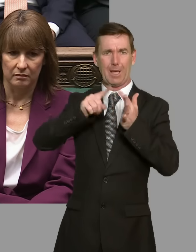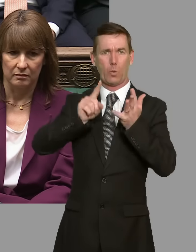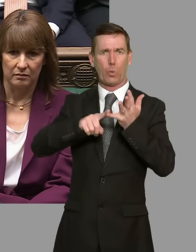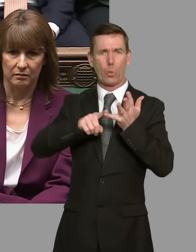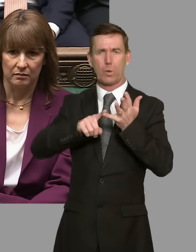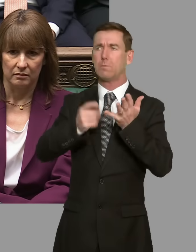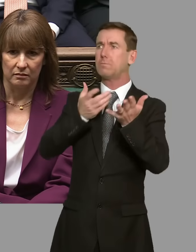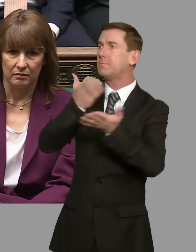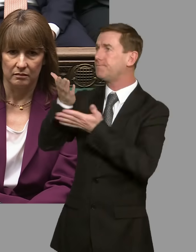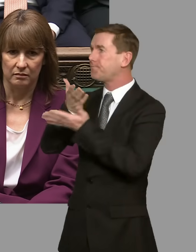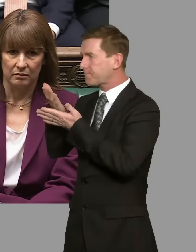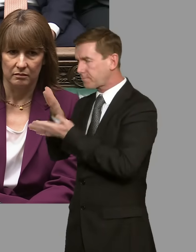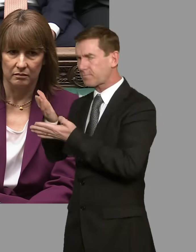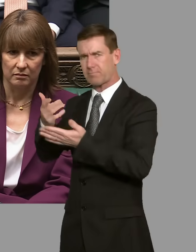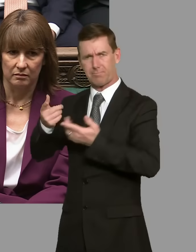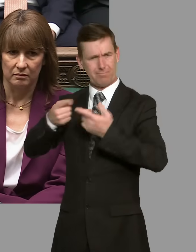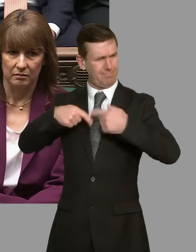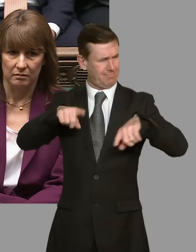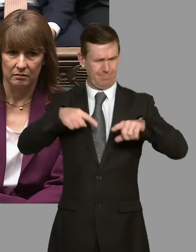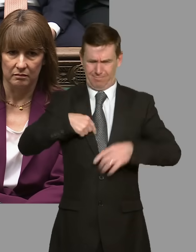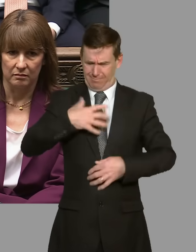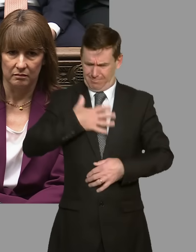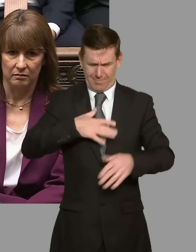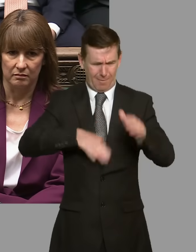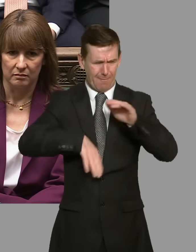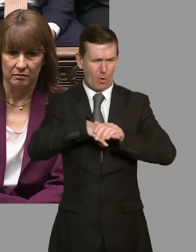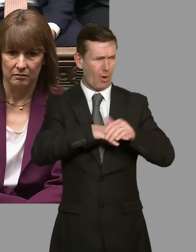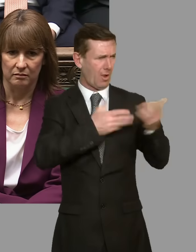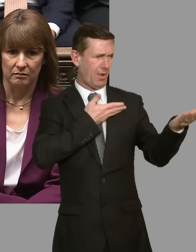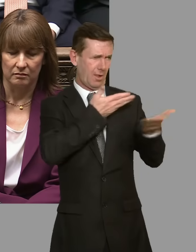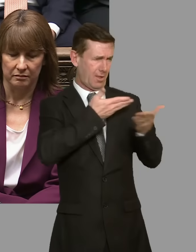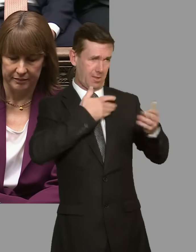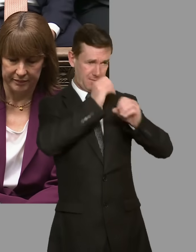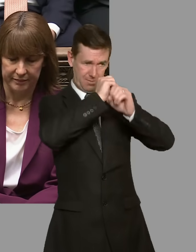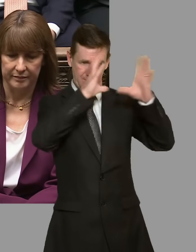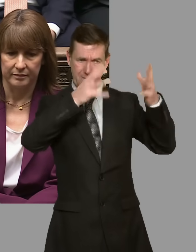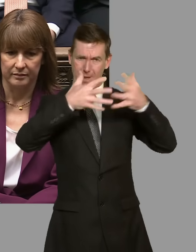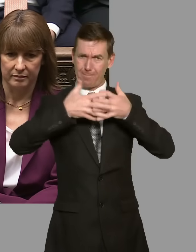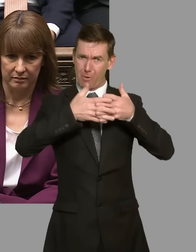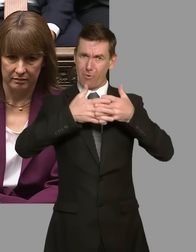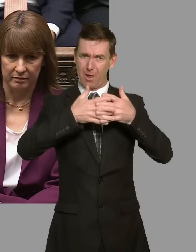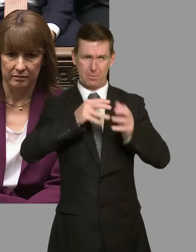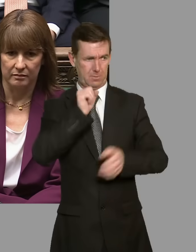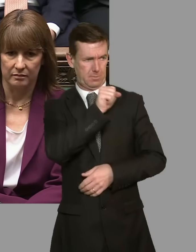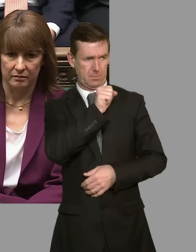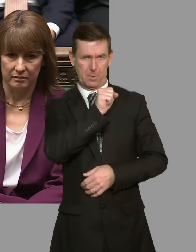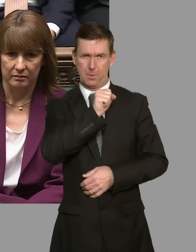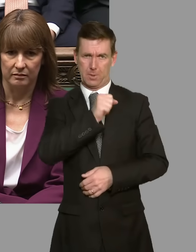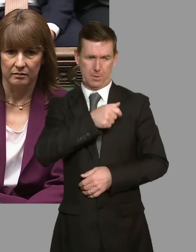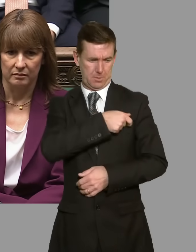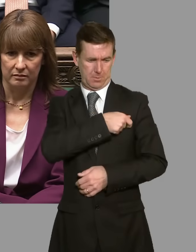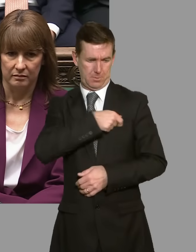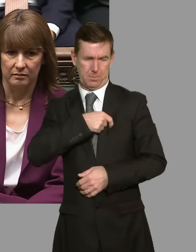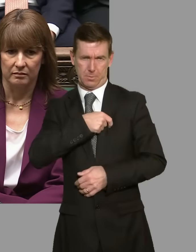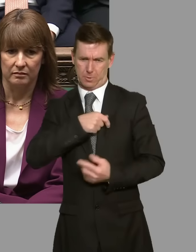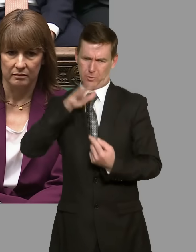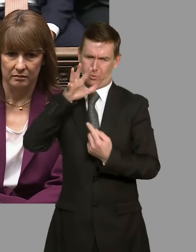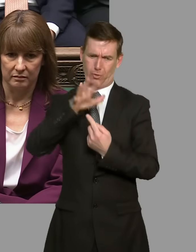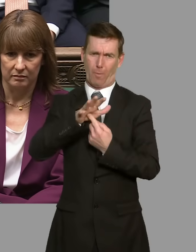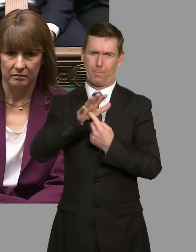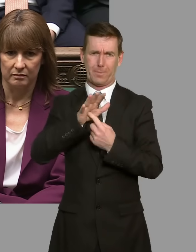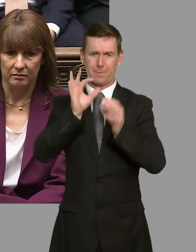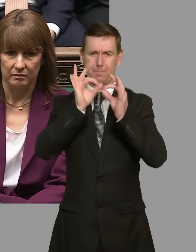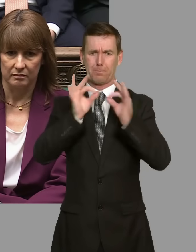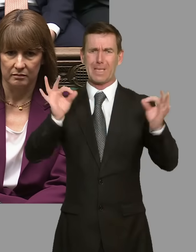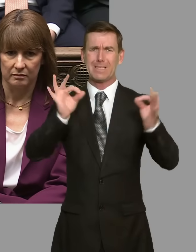Americans, and their senior negotiators were there at President Trump's request yesterday and on his instructions, and they were talking to him during the